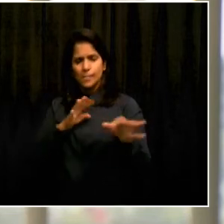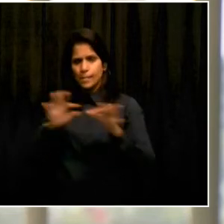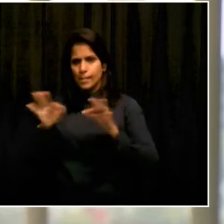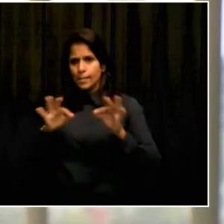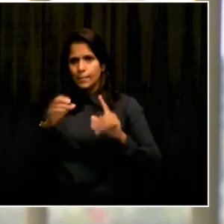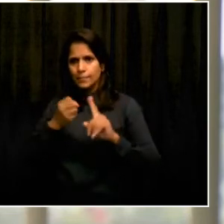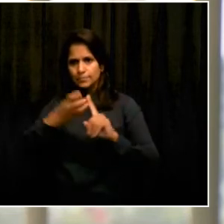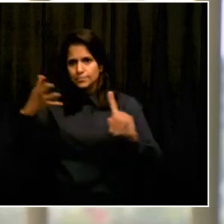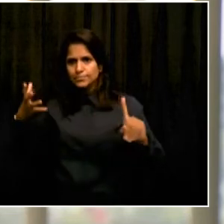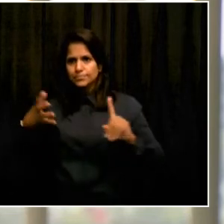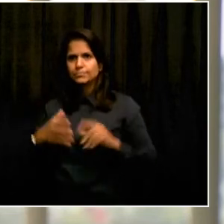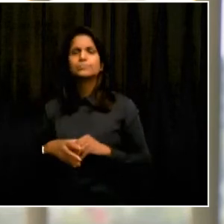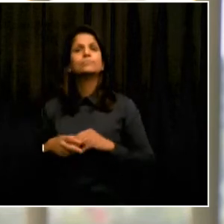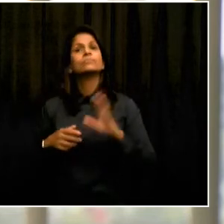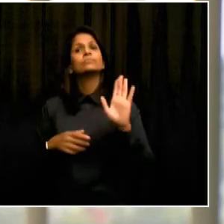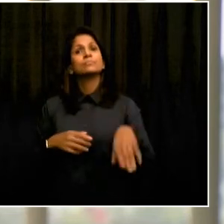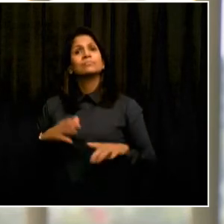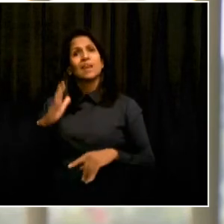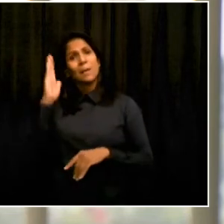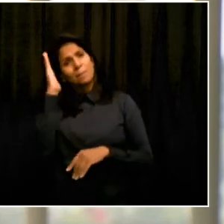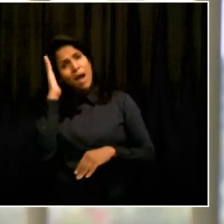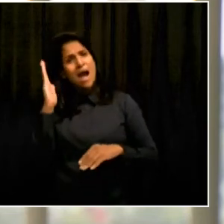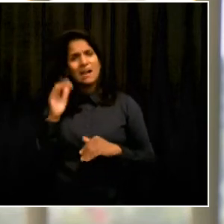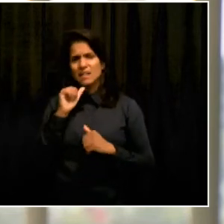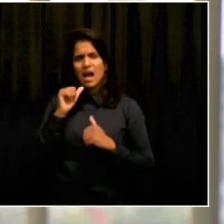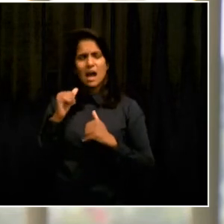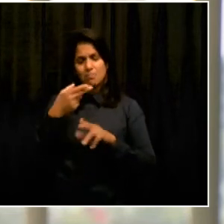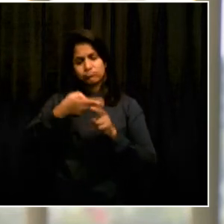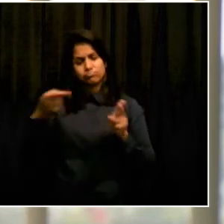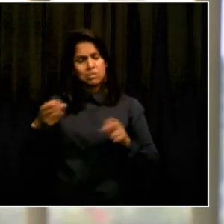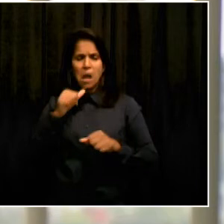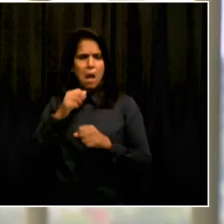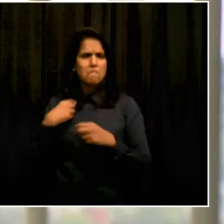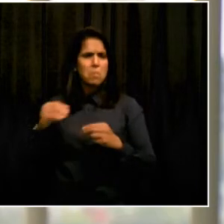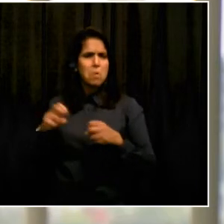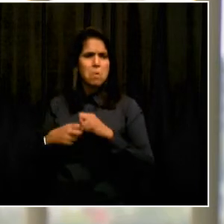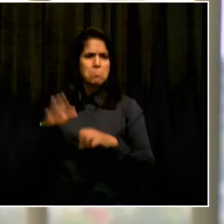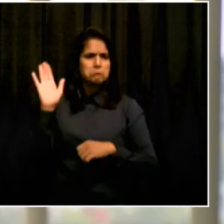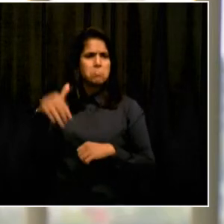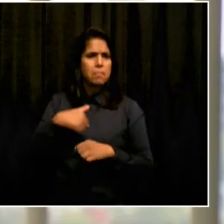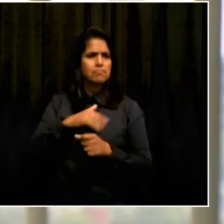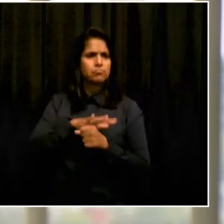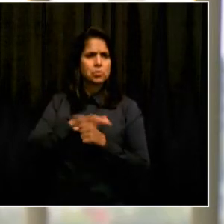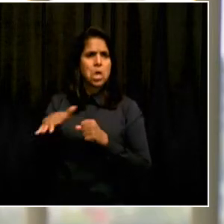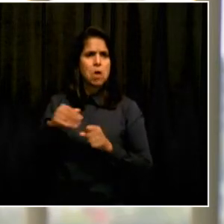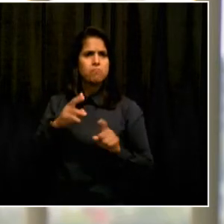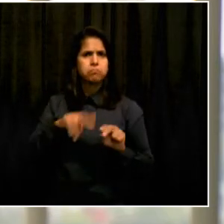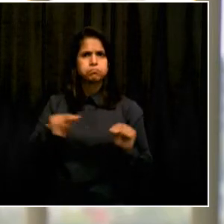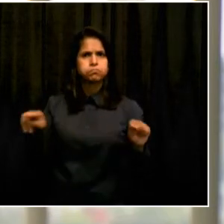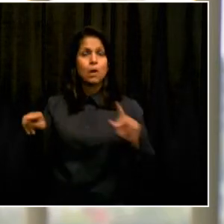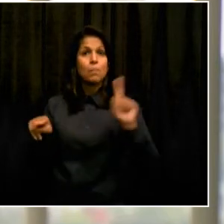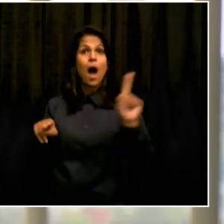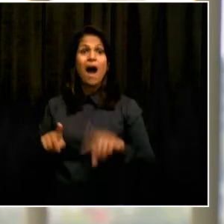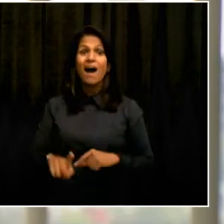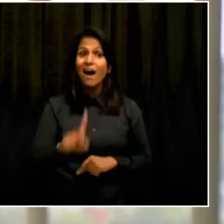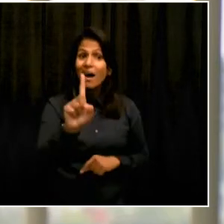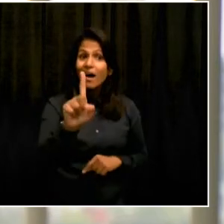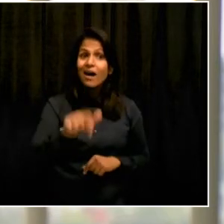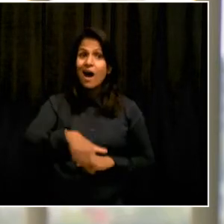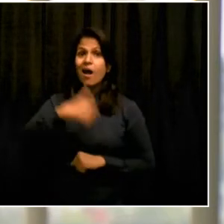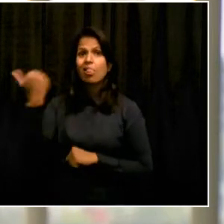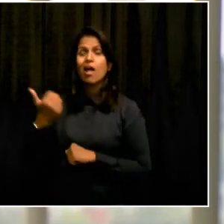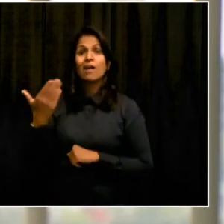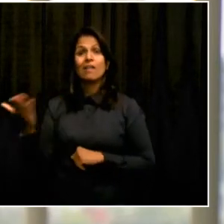equipment. Physical space was never, for us, the limiting factor. But I think also, to your